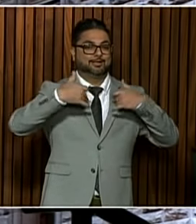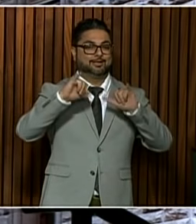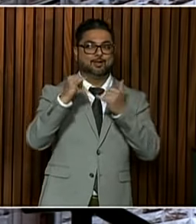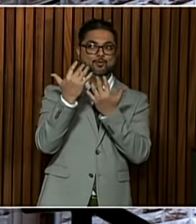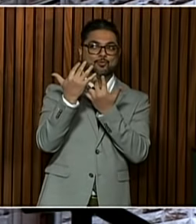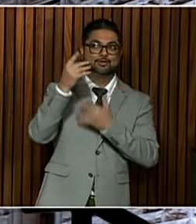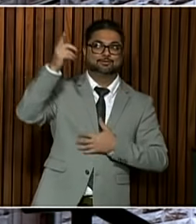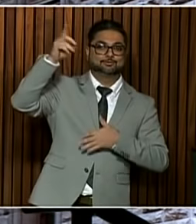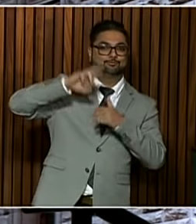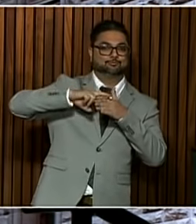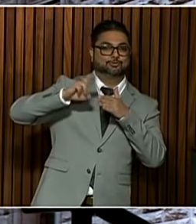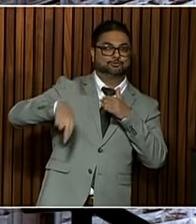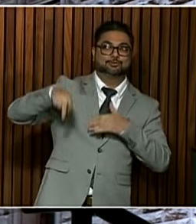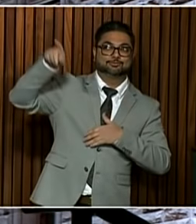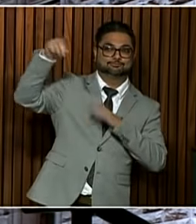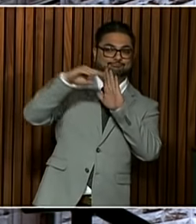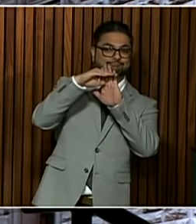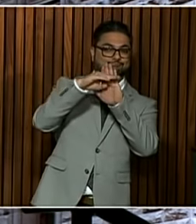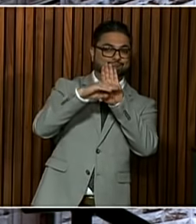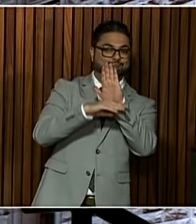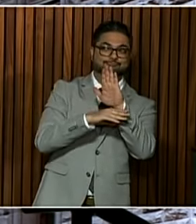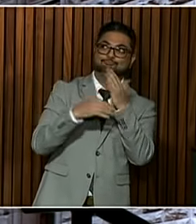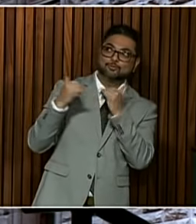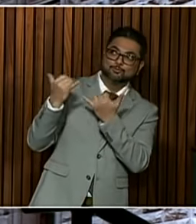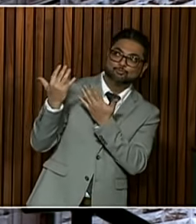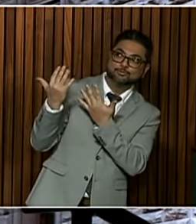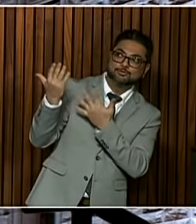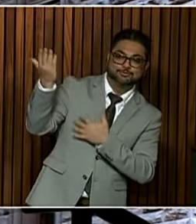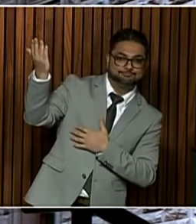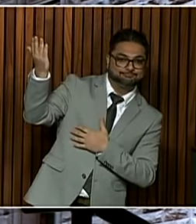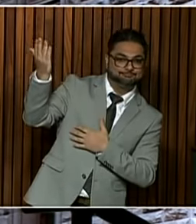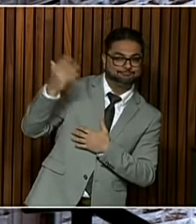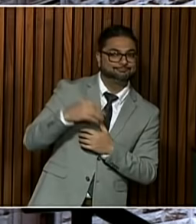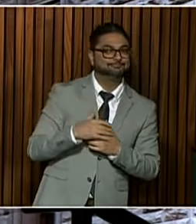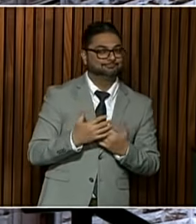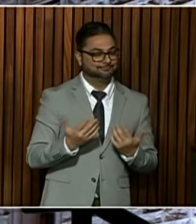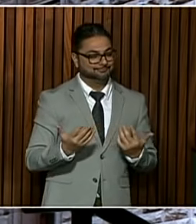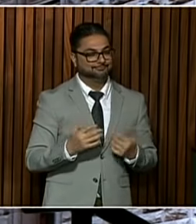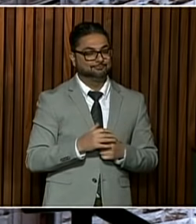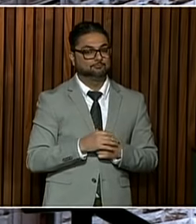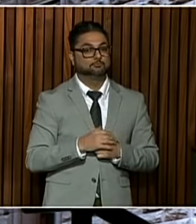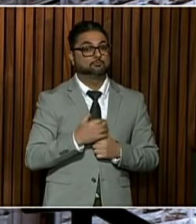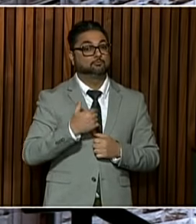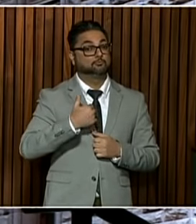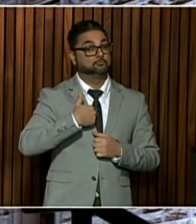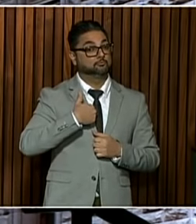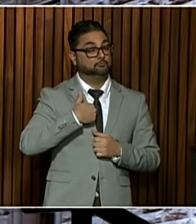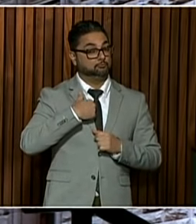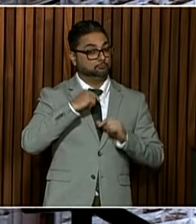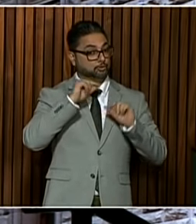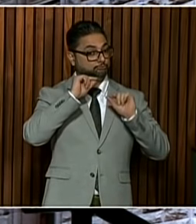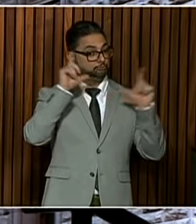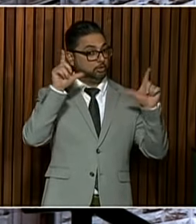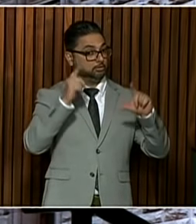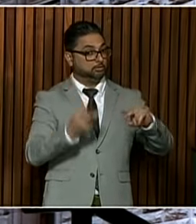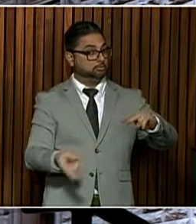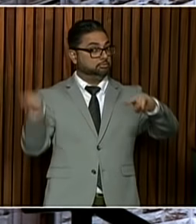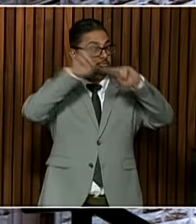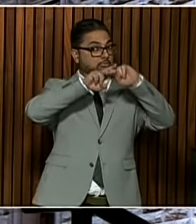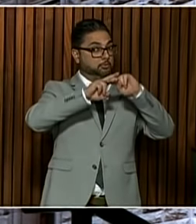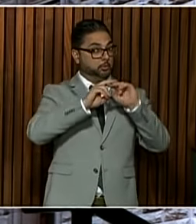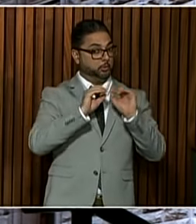or so to deal with. So I was surprised we haven't jumped up that fast, and we'll have to keep